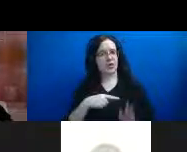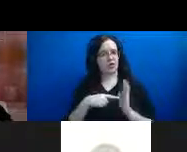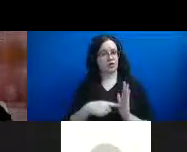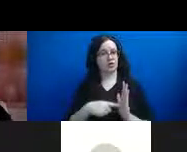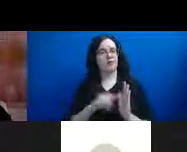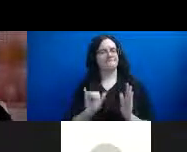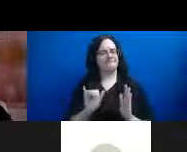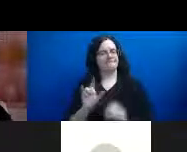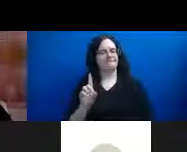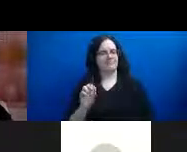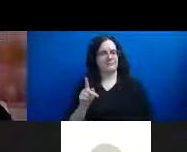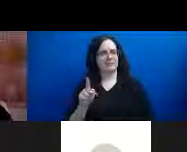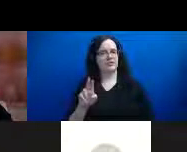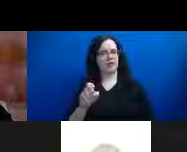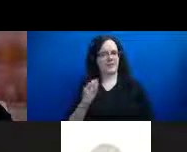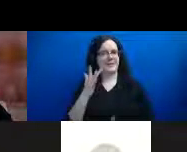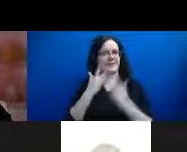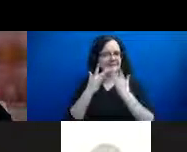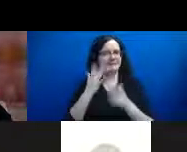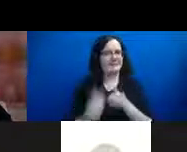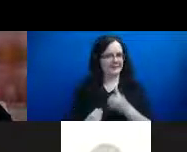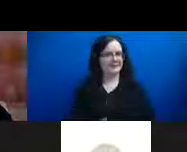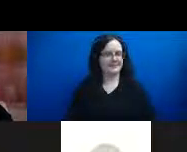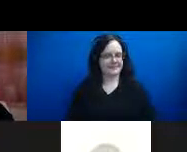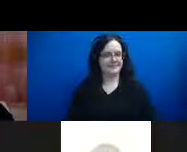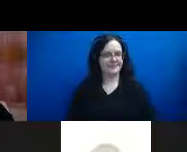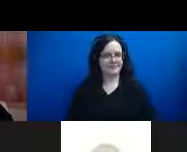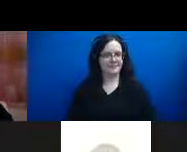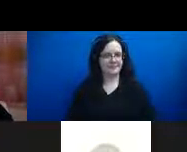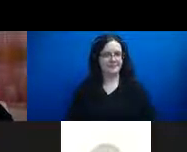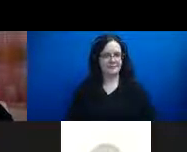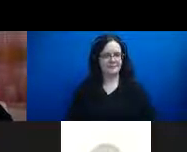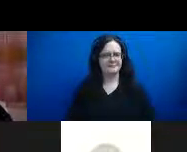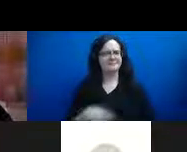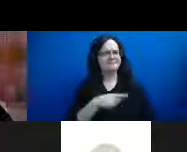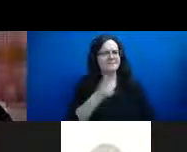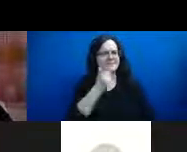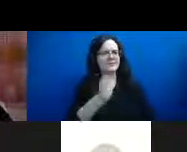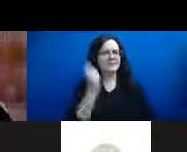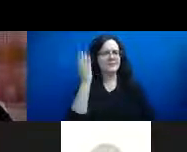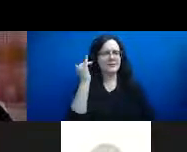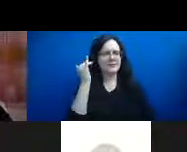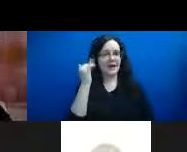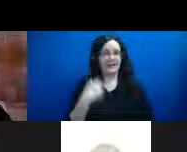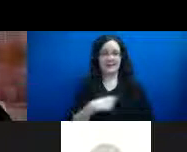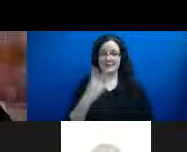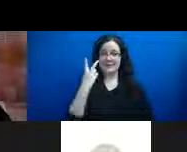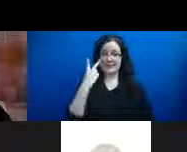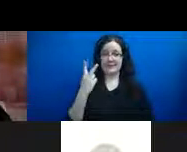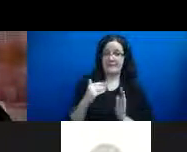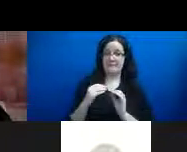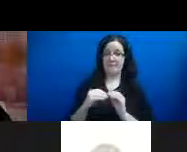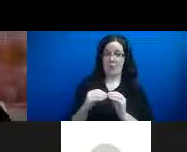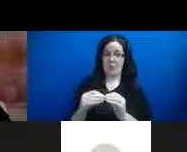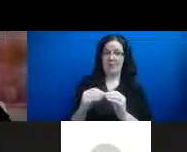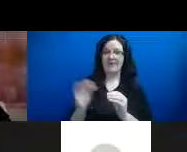dopamine deficit states, which actually is interesting because we're seeing more and more, like the research that we